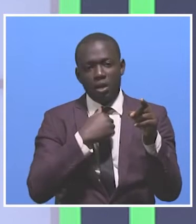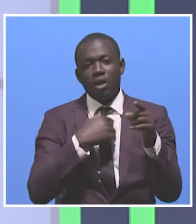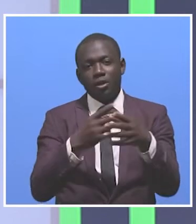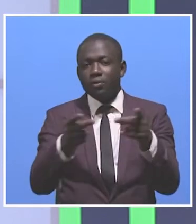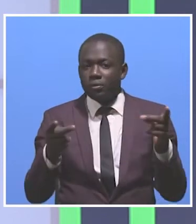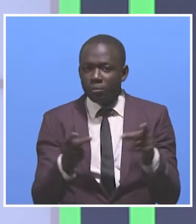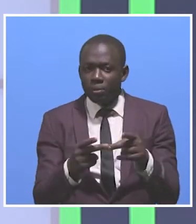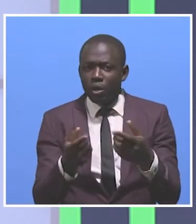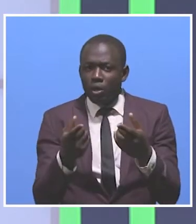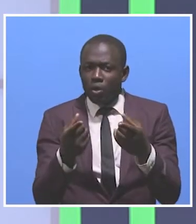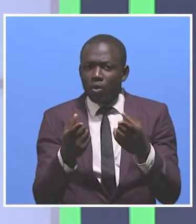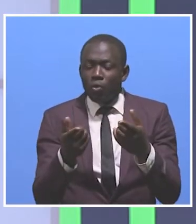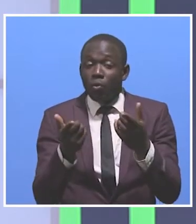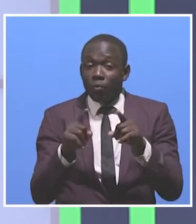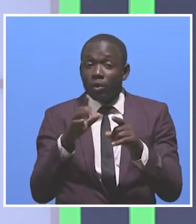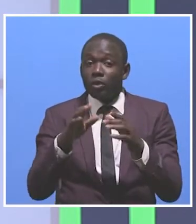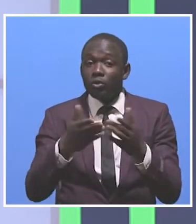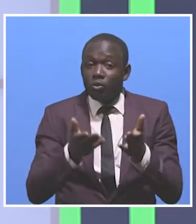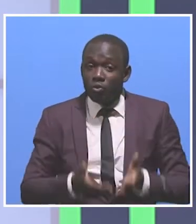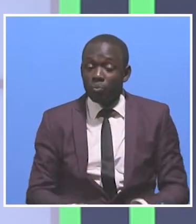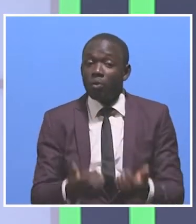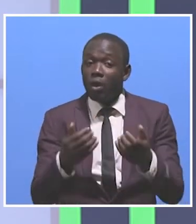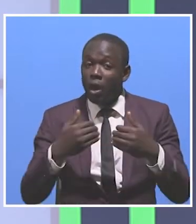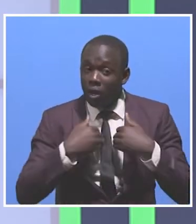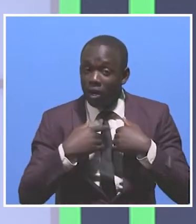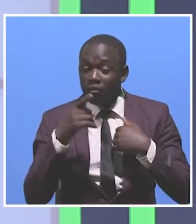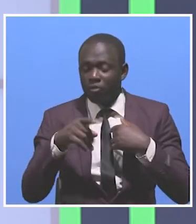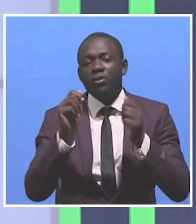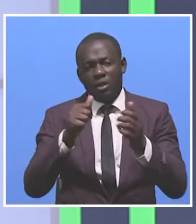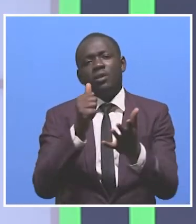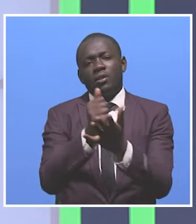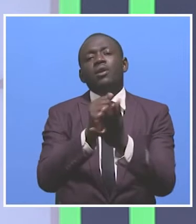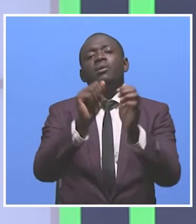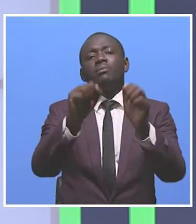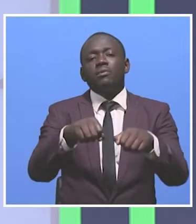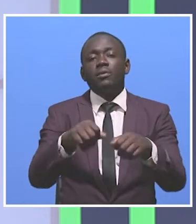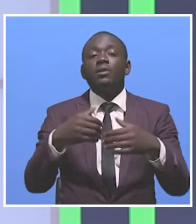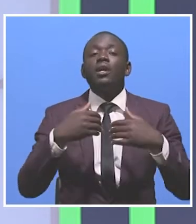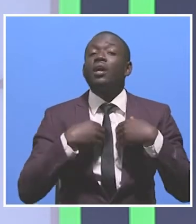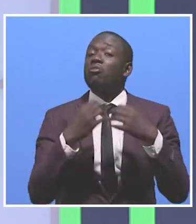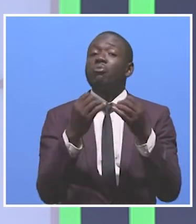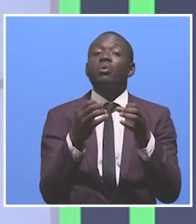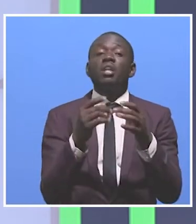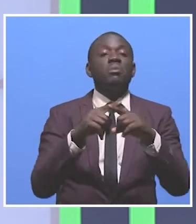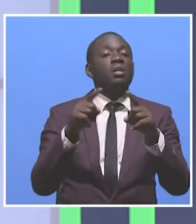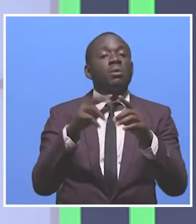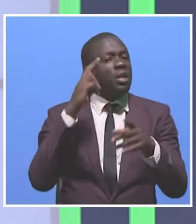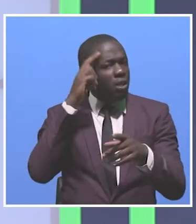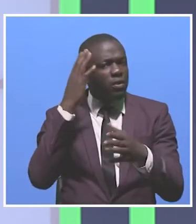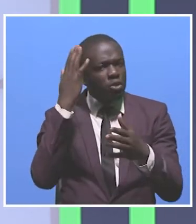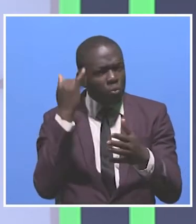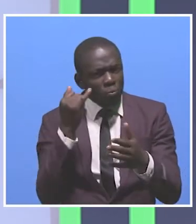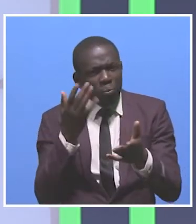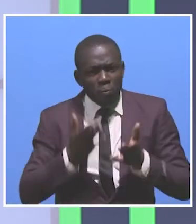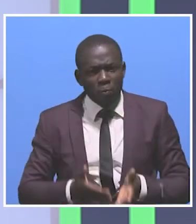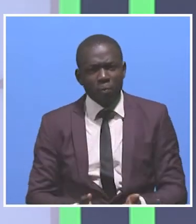from word go when she conceives, you can be assisted. There are so many causes of miscarriages or